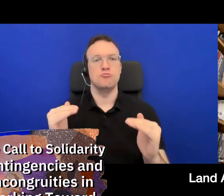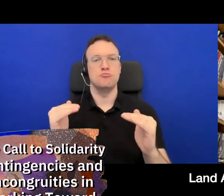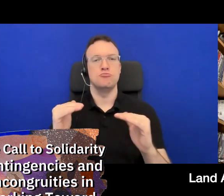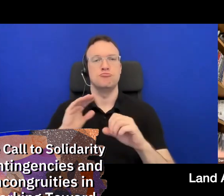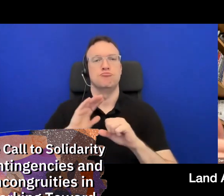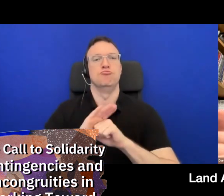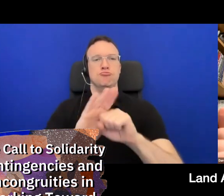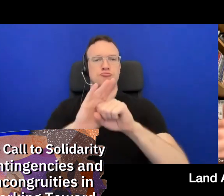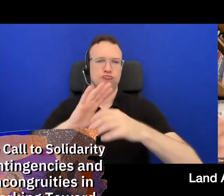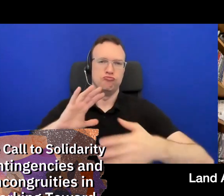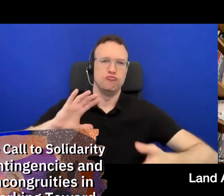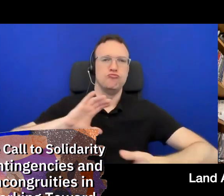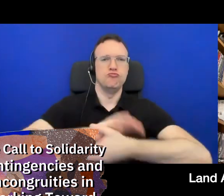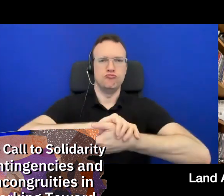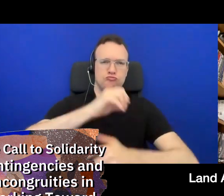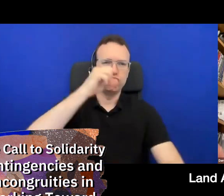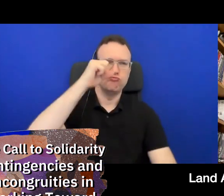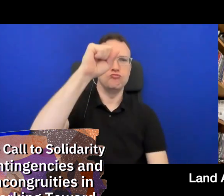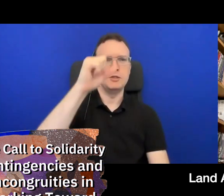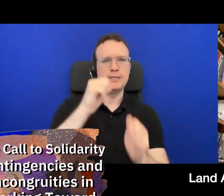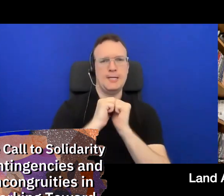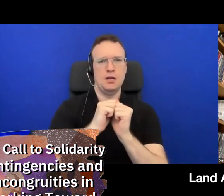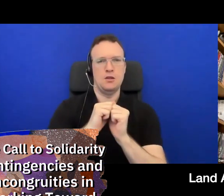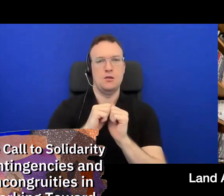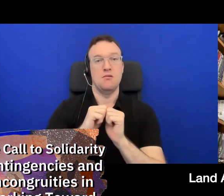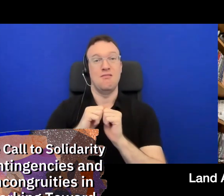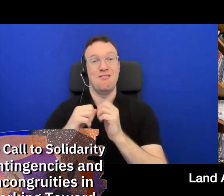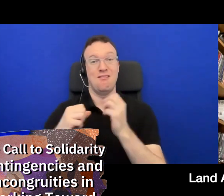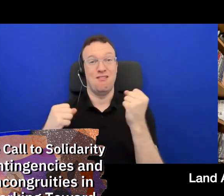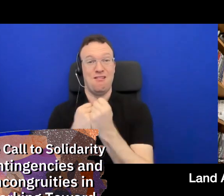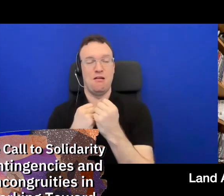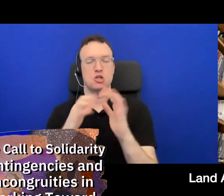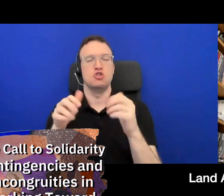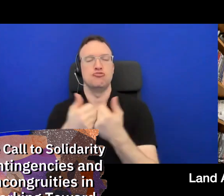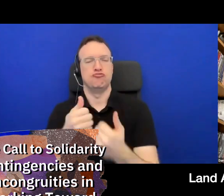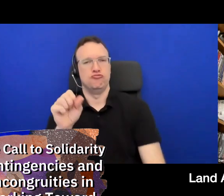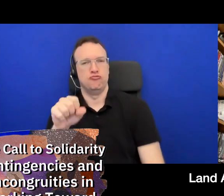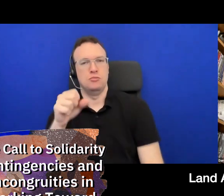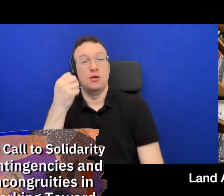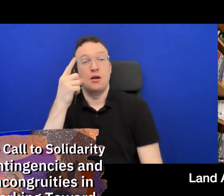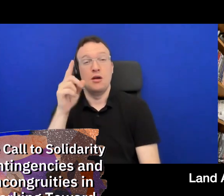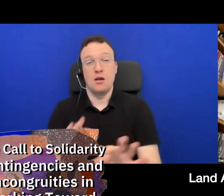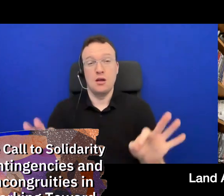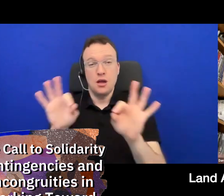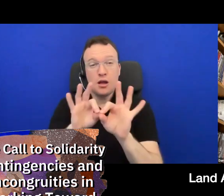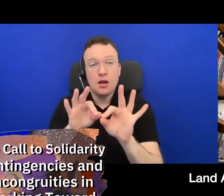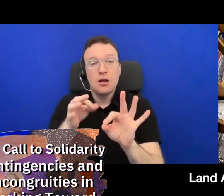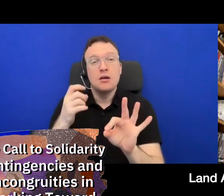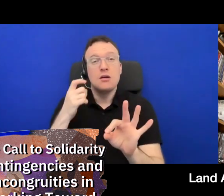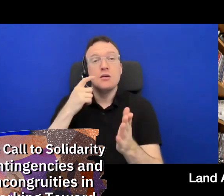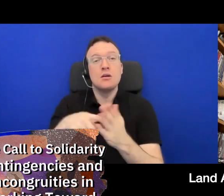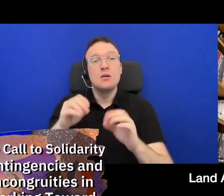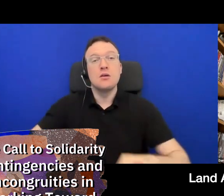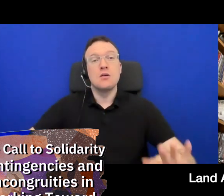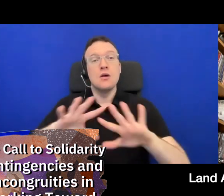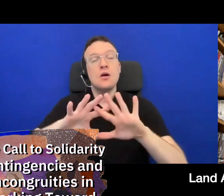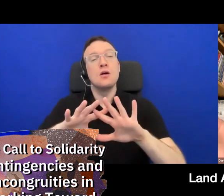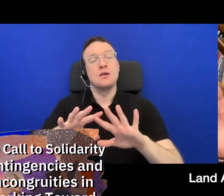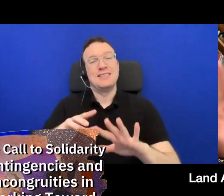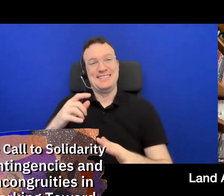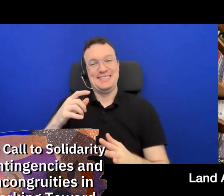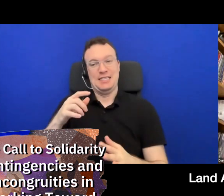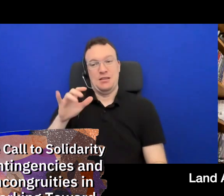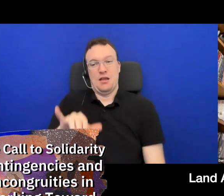challenge, it's important for us to understand that the land acknowledgement that I just provided is not vague.